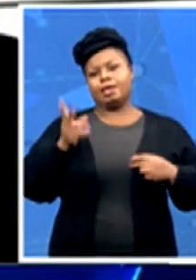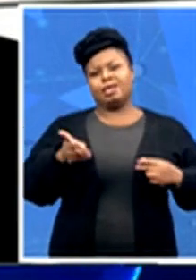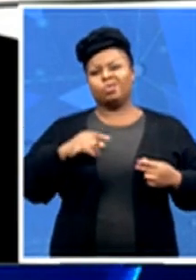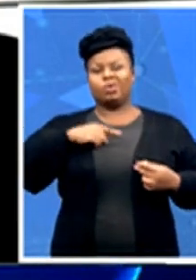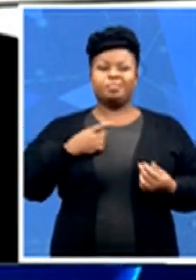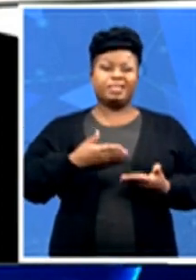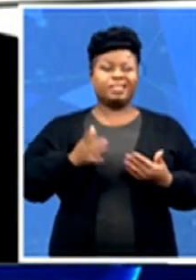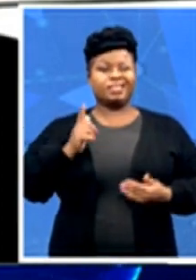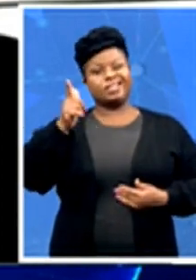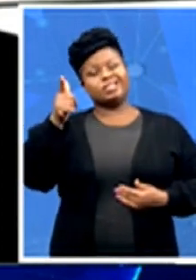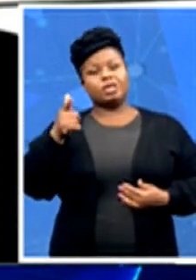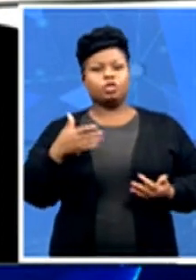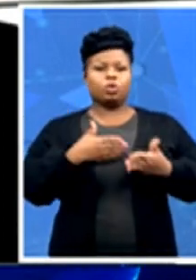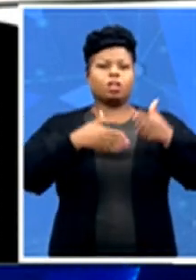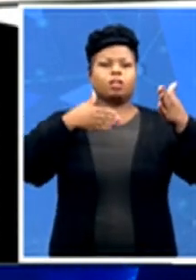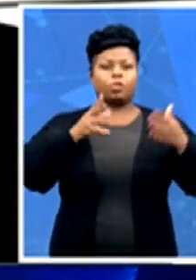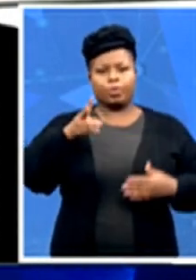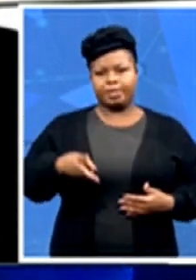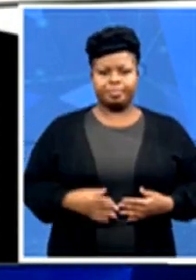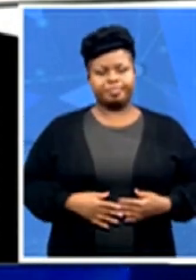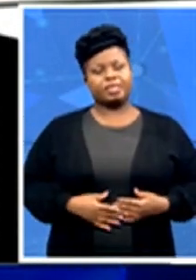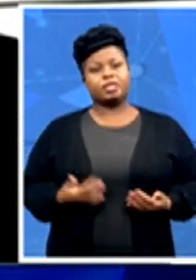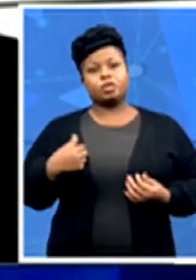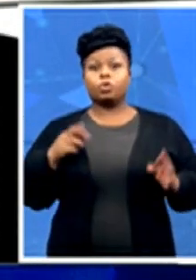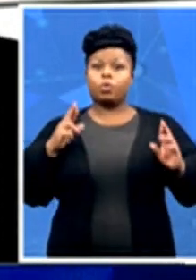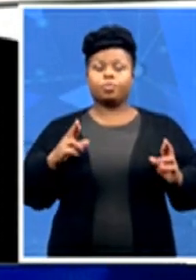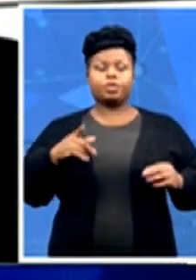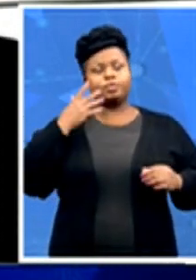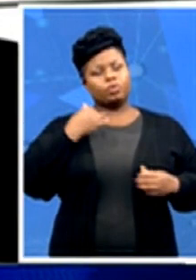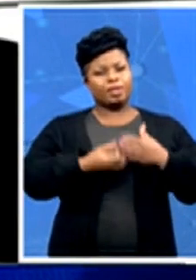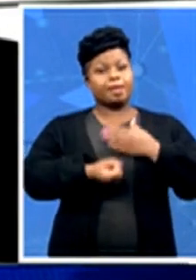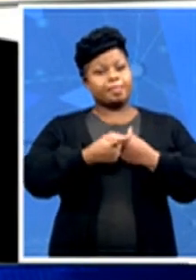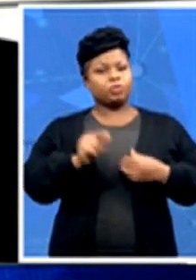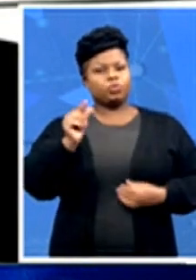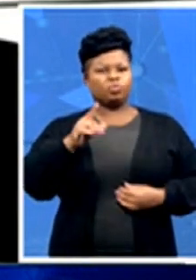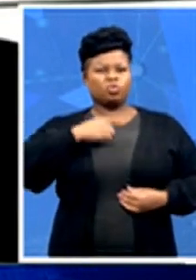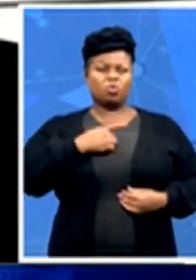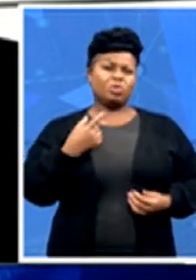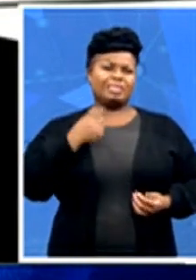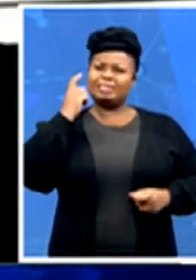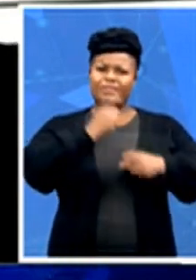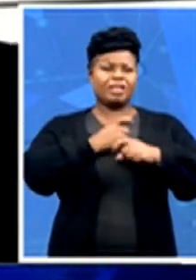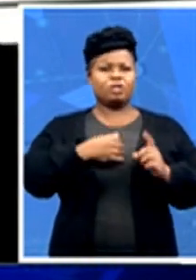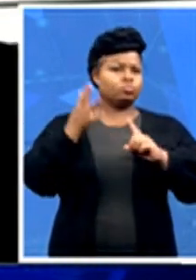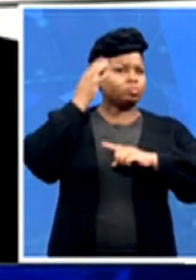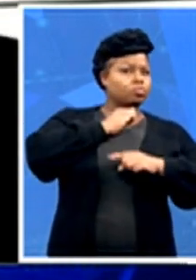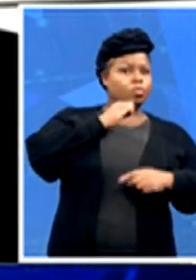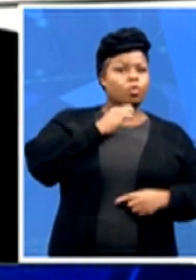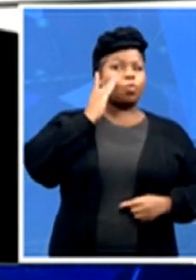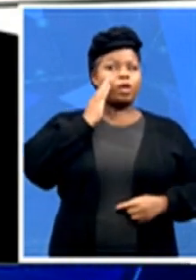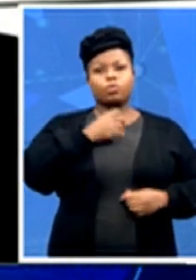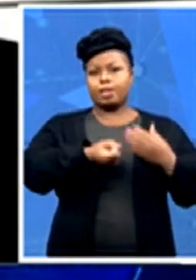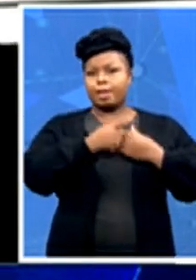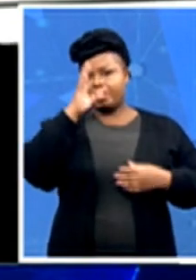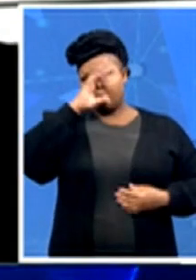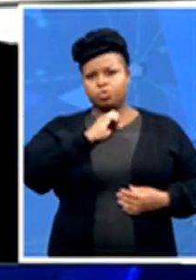we don't know when that's going to happen, and so that's why predictions are difficult, but we can expect that we will see a few more